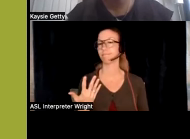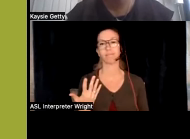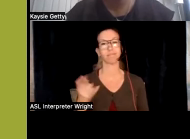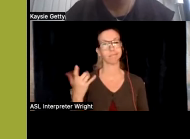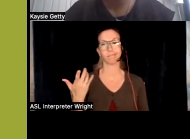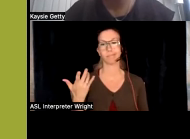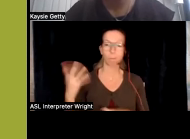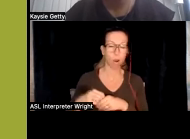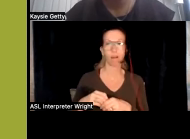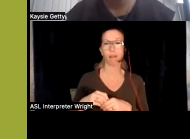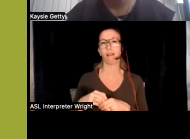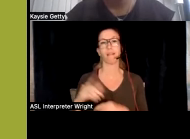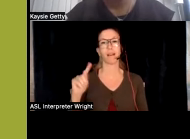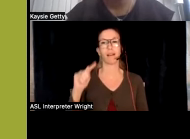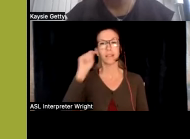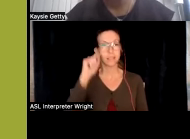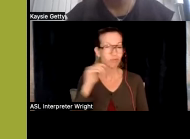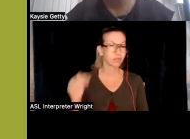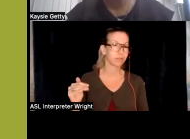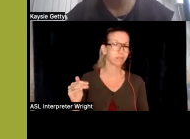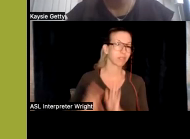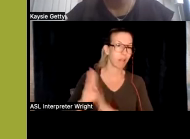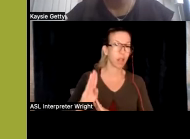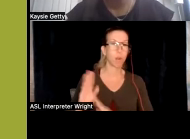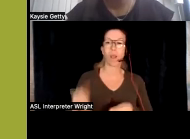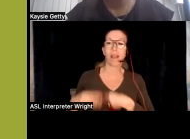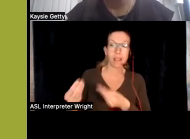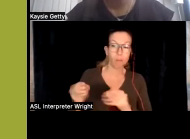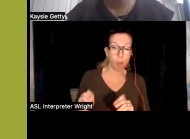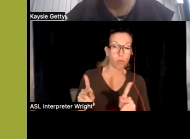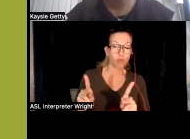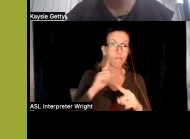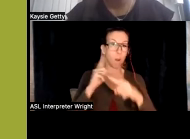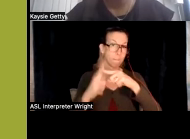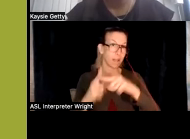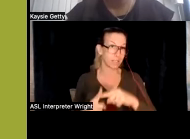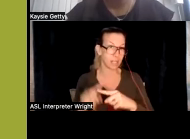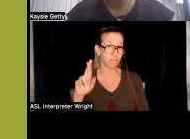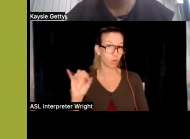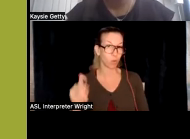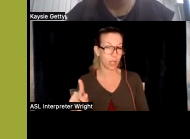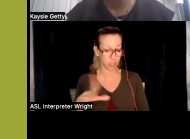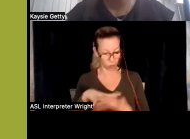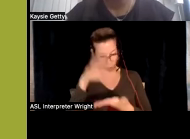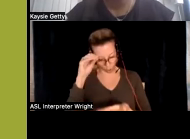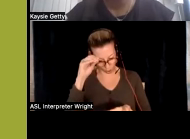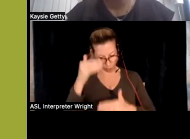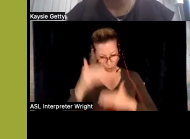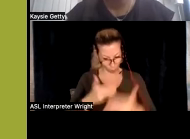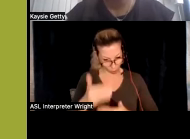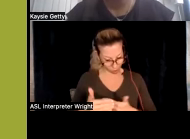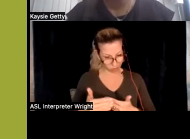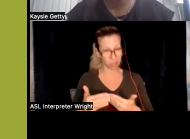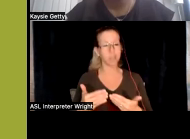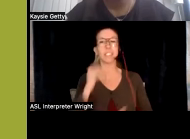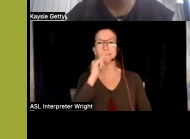So are we giving them a chance to take some positive risks and to learn from and process the inevitable failures and